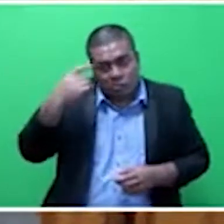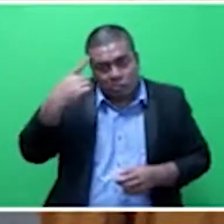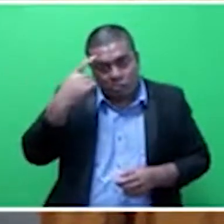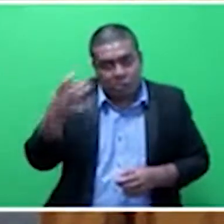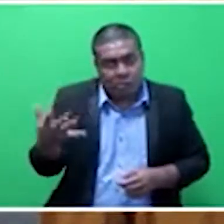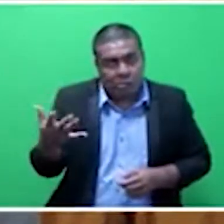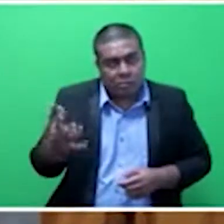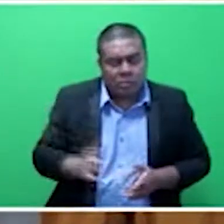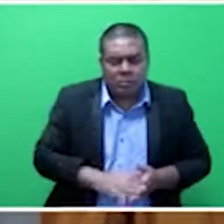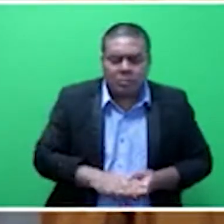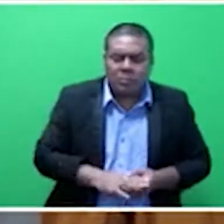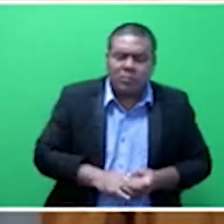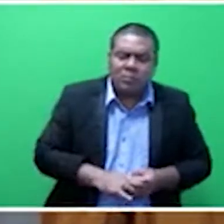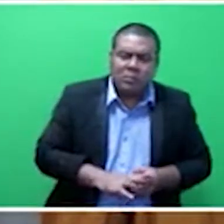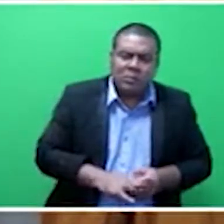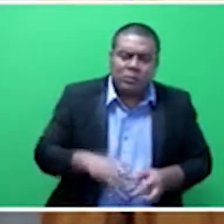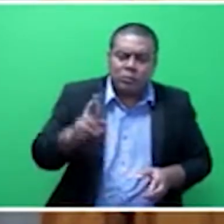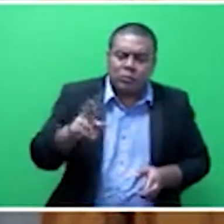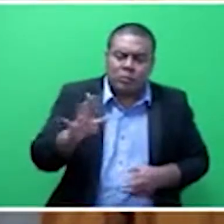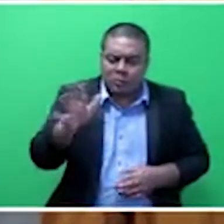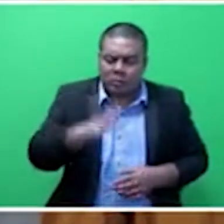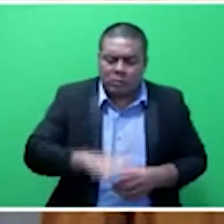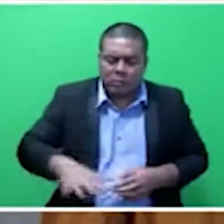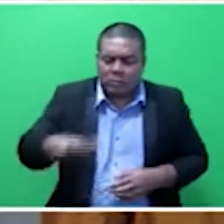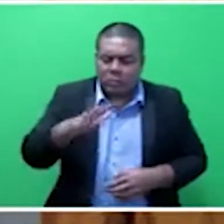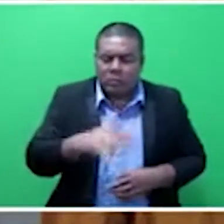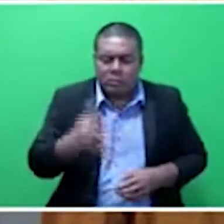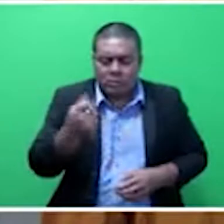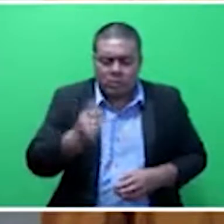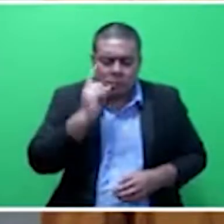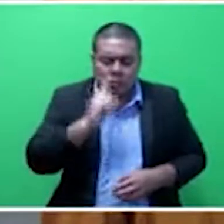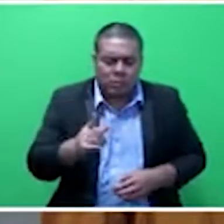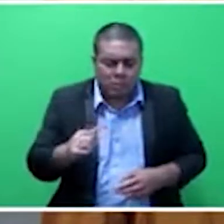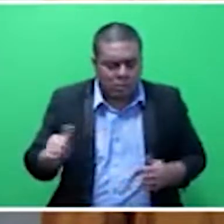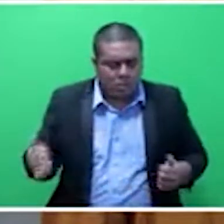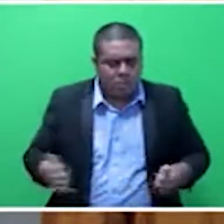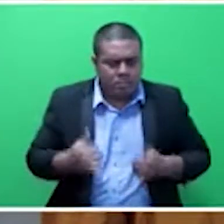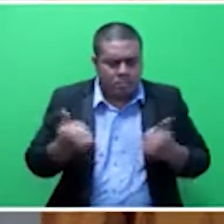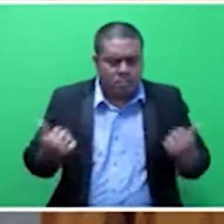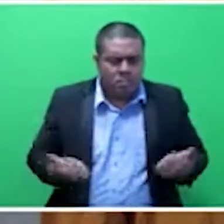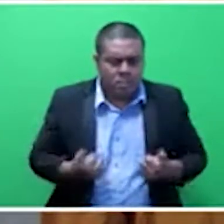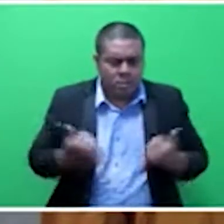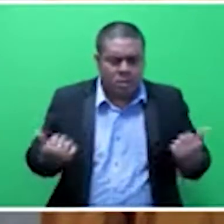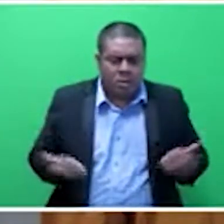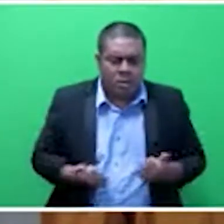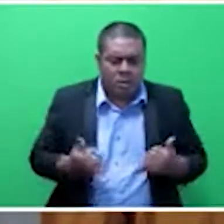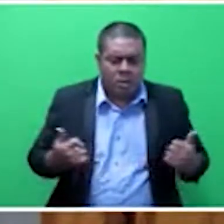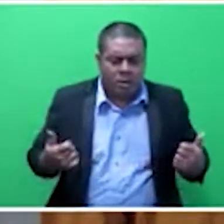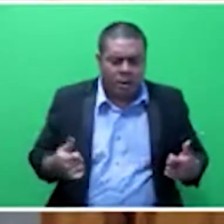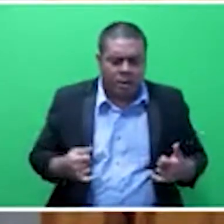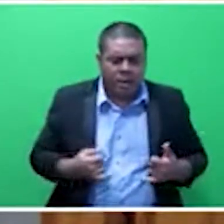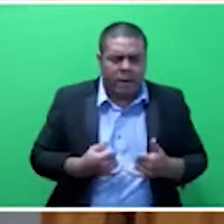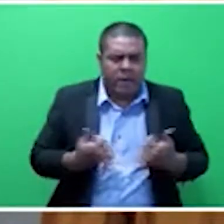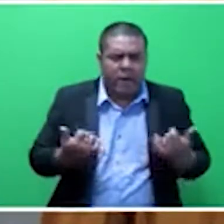around Vitilevu and rural areas and have seen major infrastructure works being completed and some